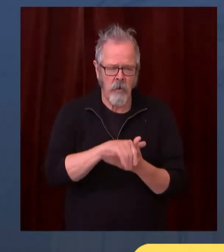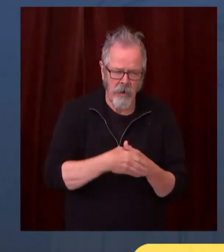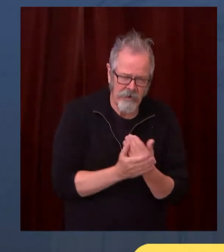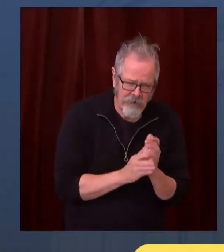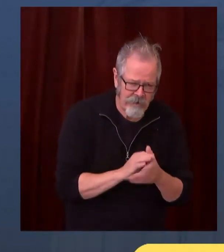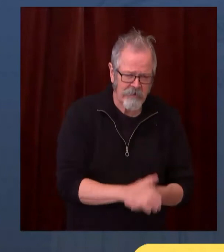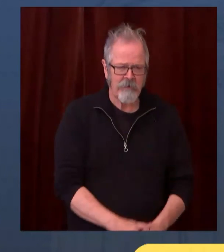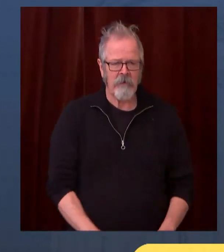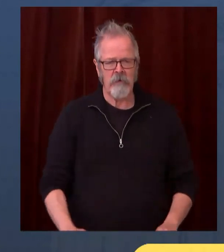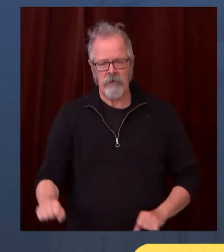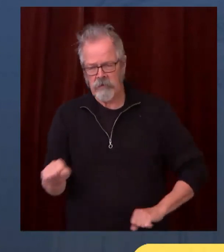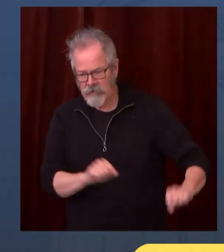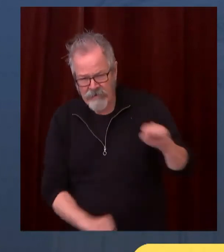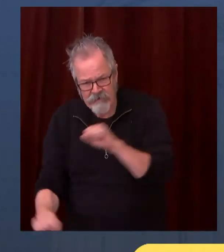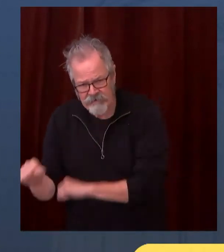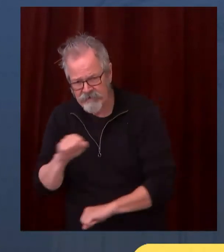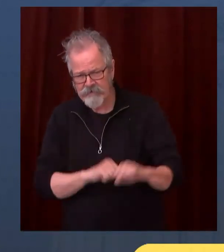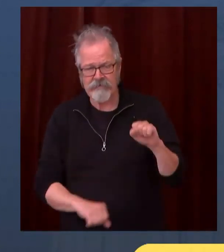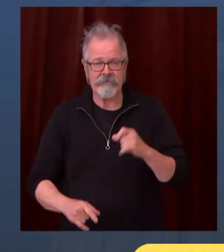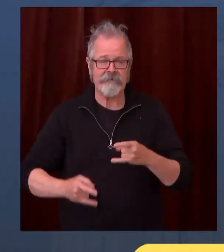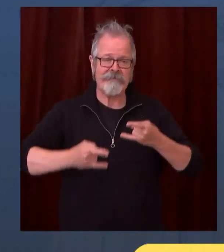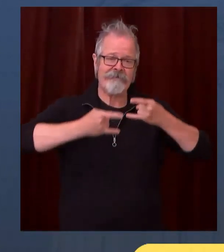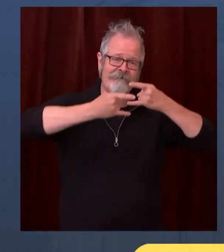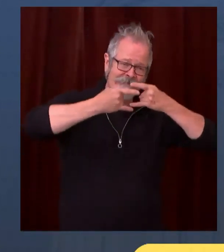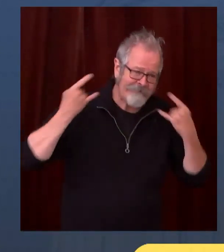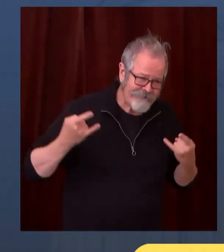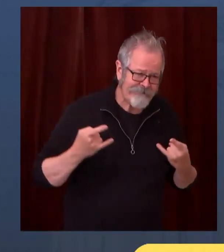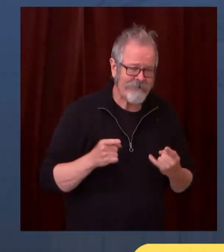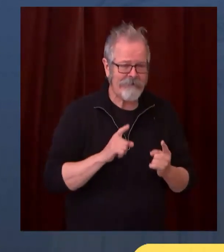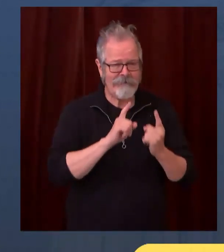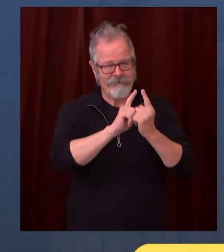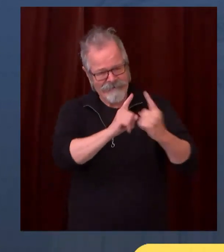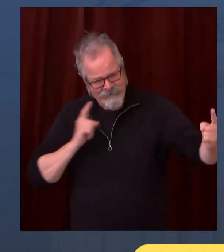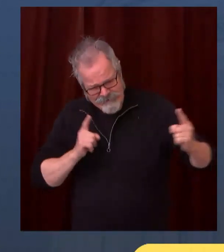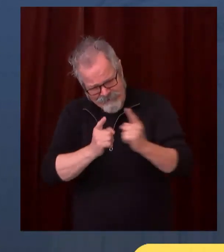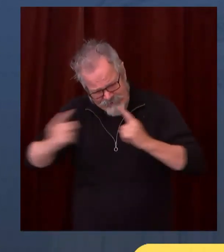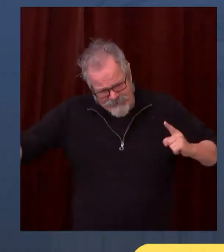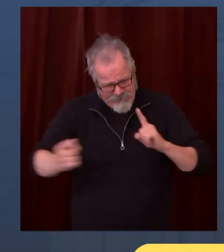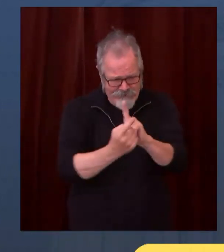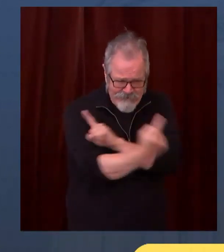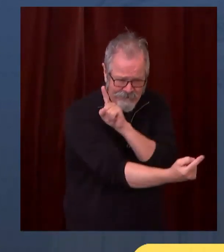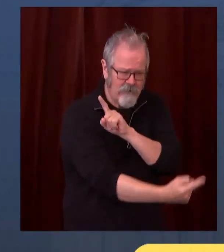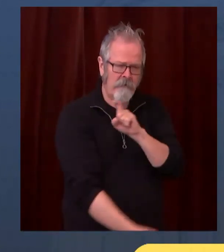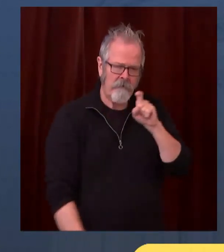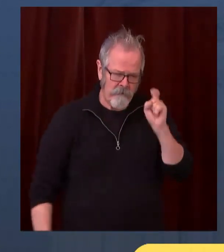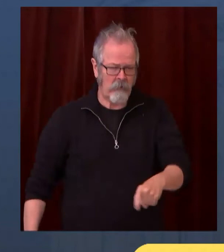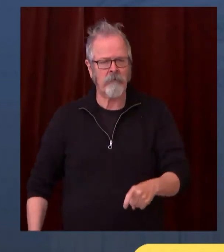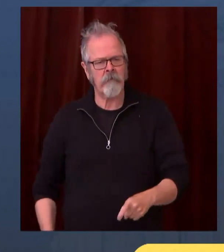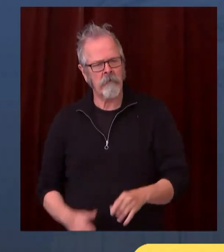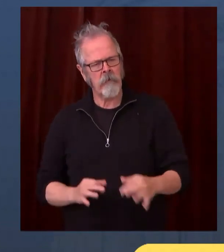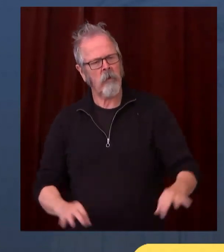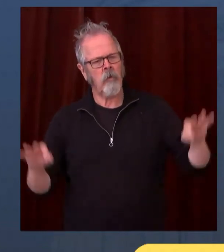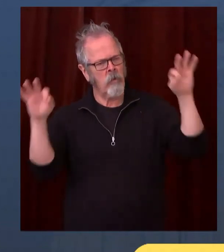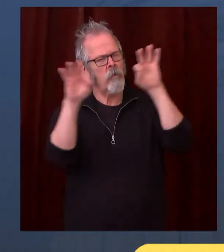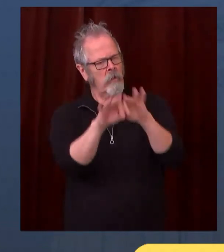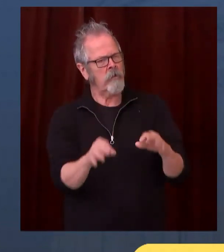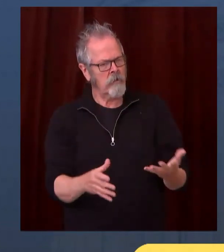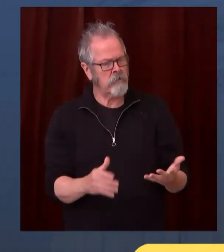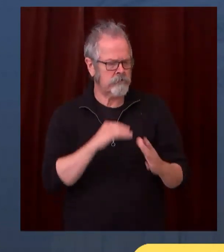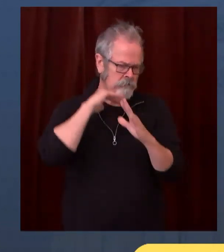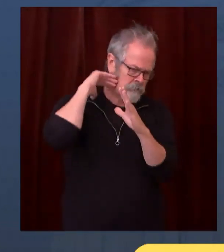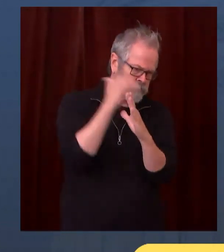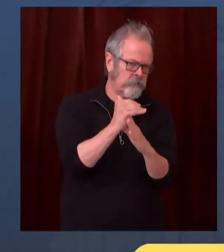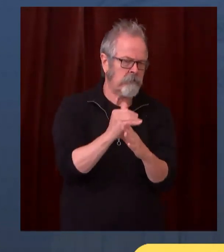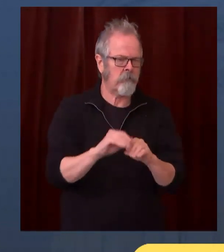our interactions with others. And, you know, some of these infections may also be coming